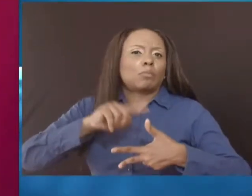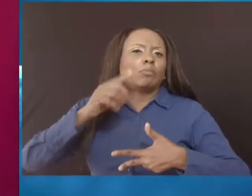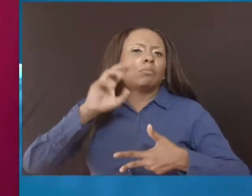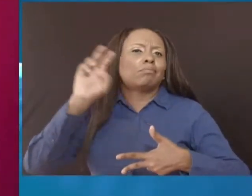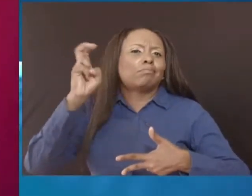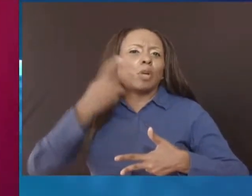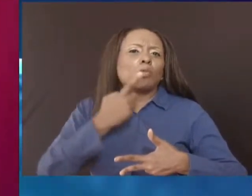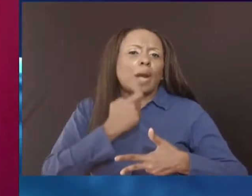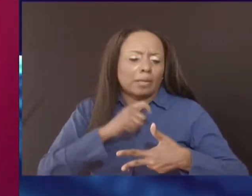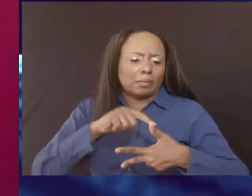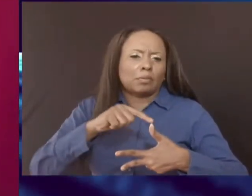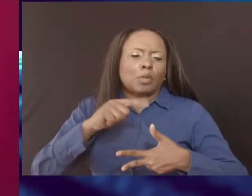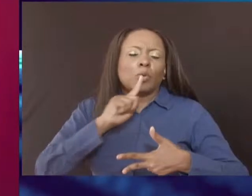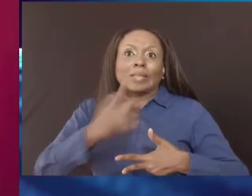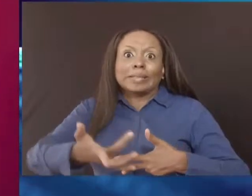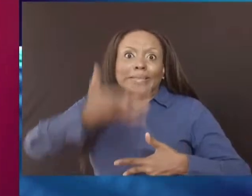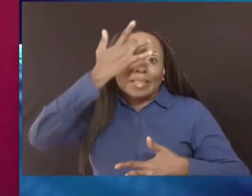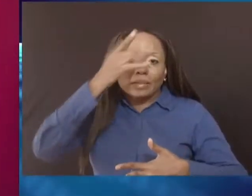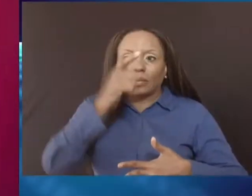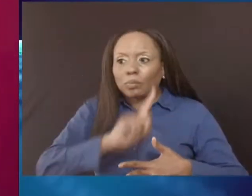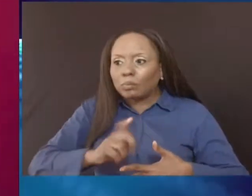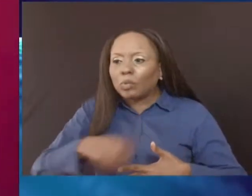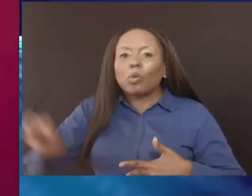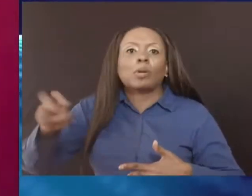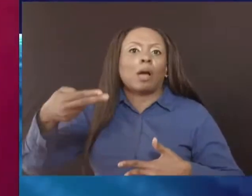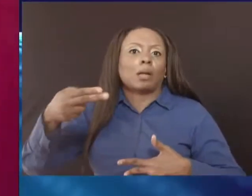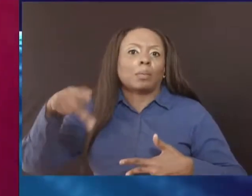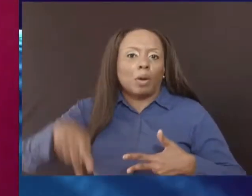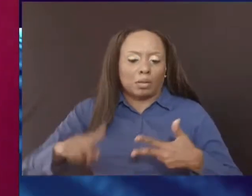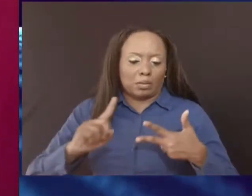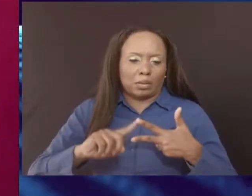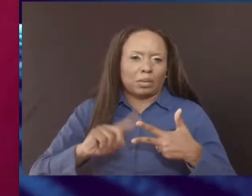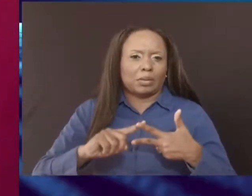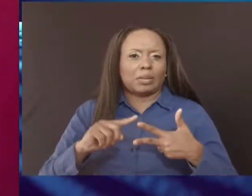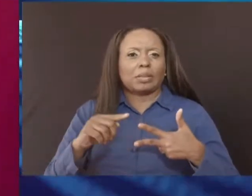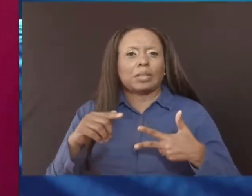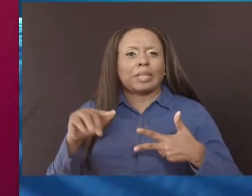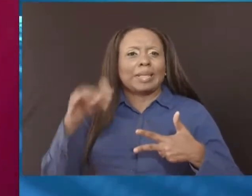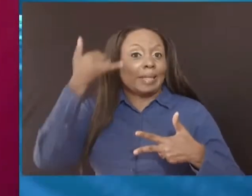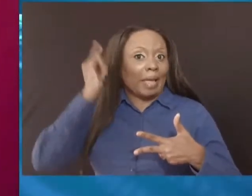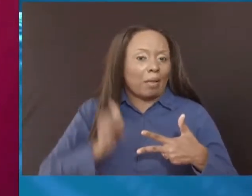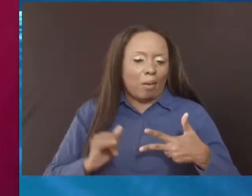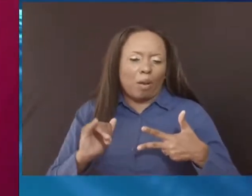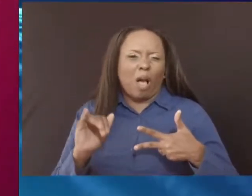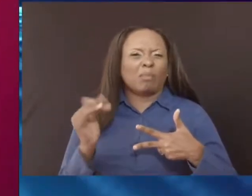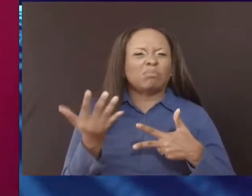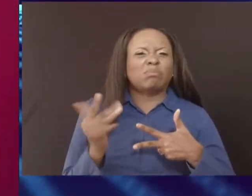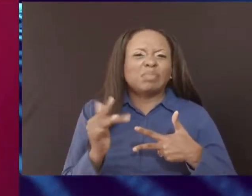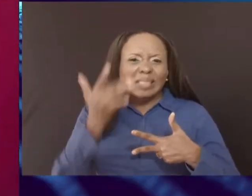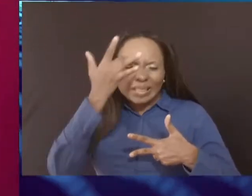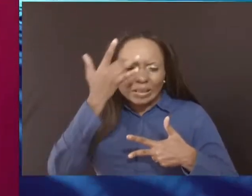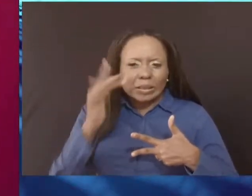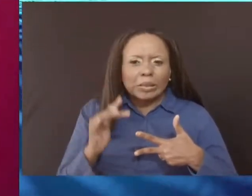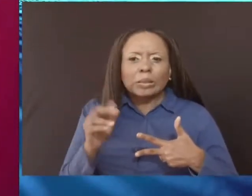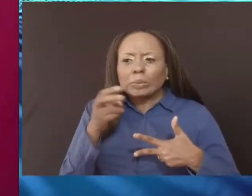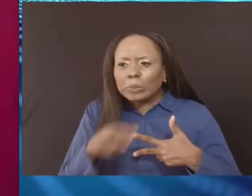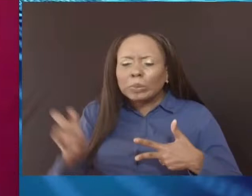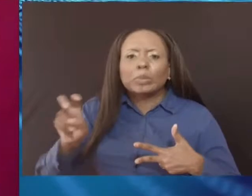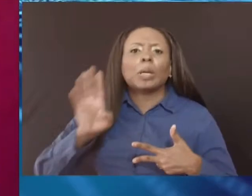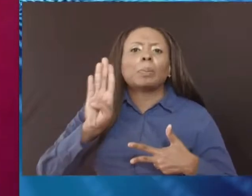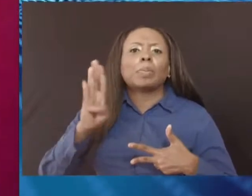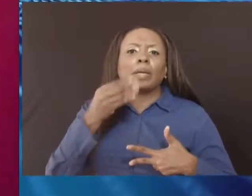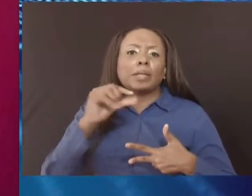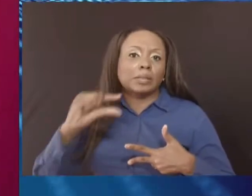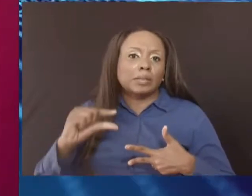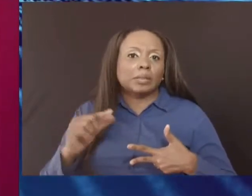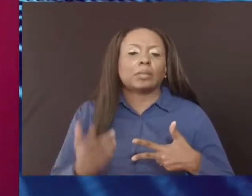to Harrison's Point. The ones that are yellow are assessed, whether at the Blackman and Golub School or at the Harrison's Point facility. And a determination is